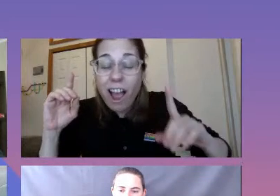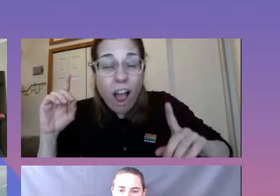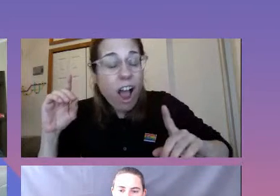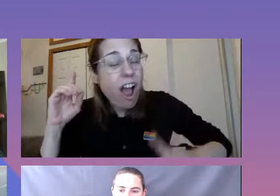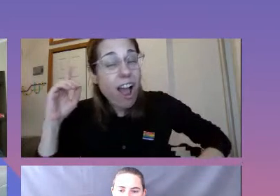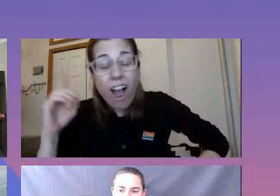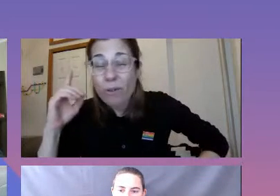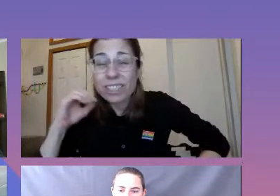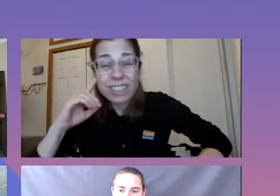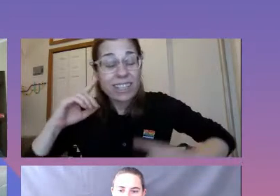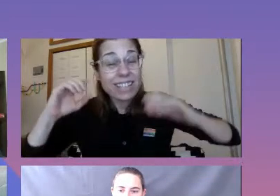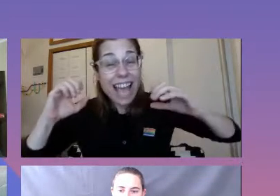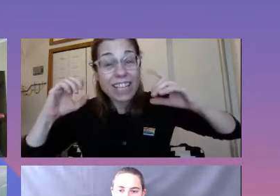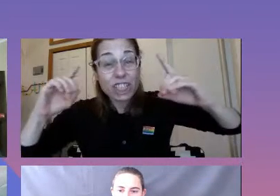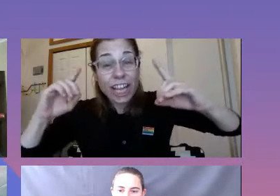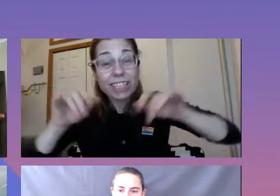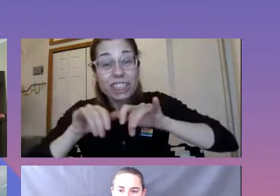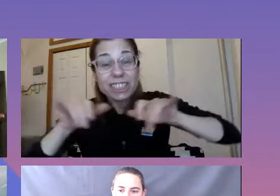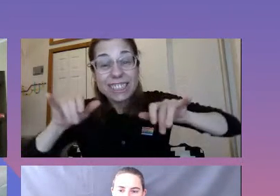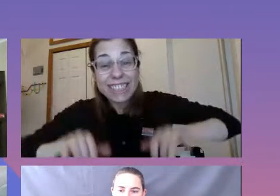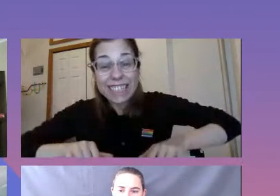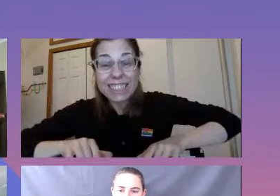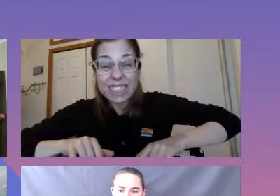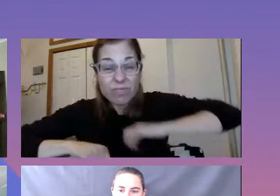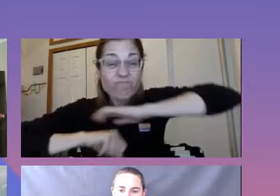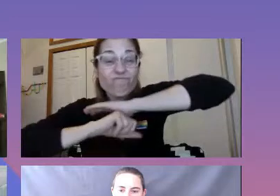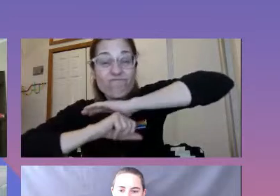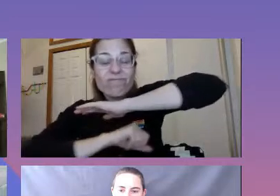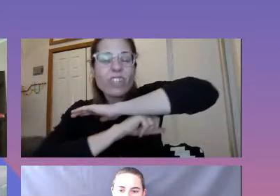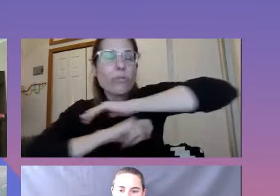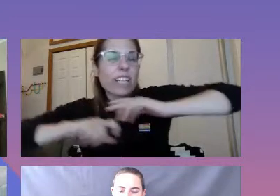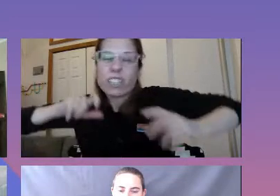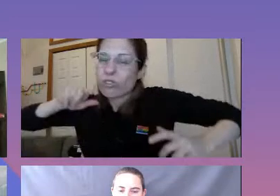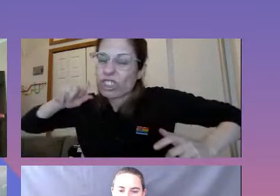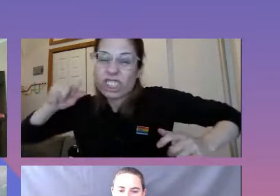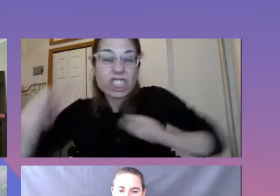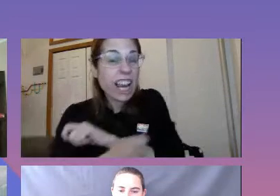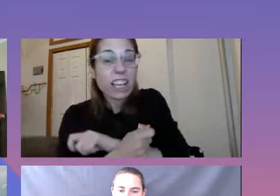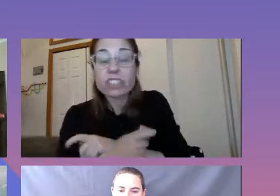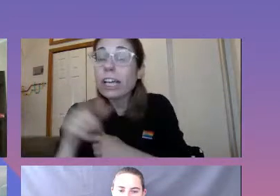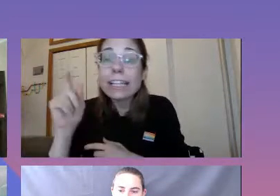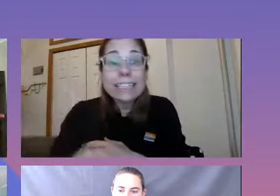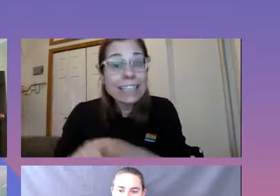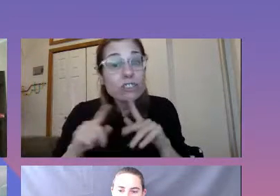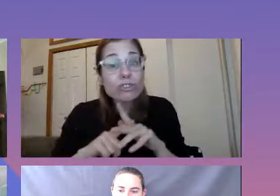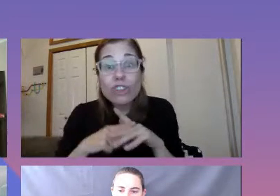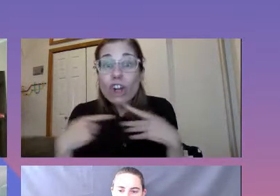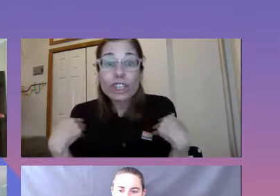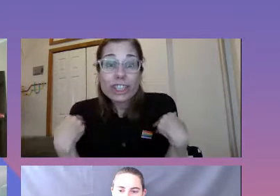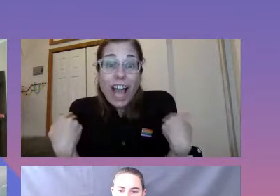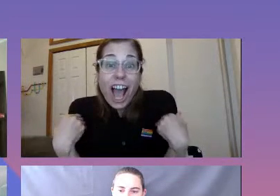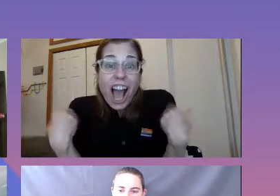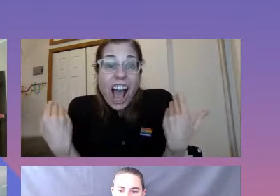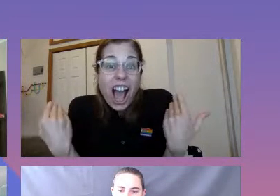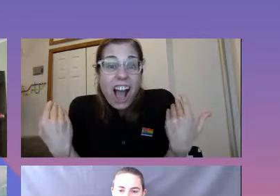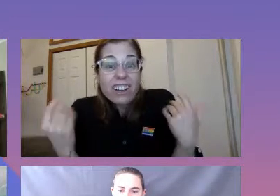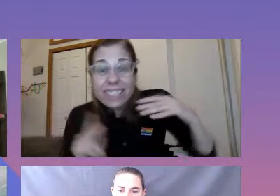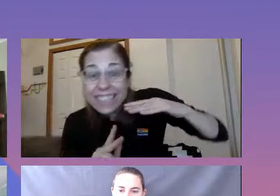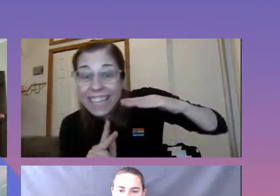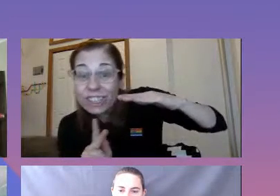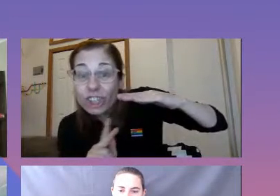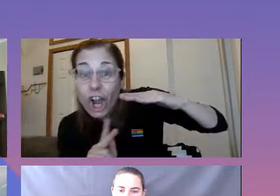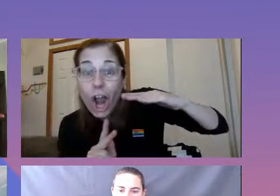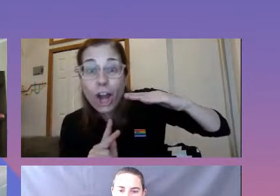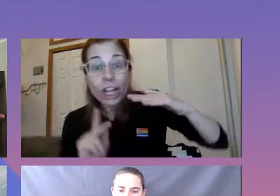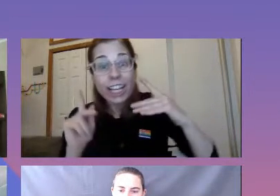I think, it needs to start young. It needs to start kindergarten. Let's talk about race. Let's talk about gender. Let's talk about these constructs.